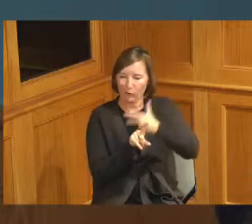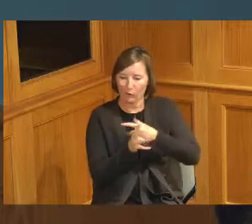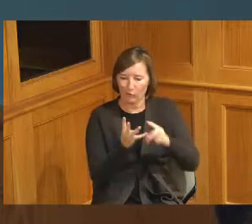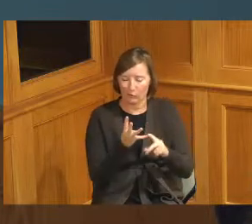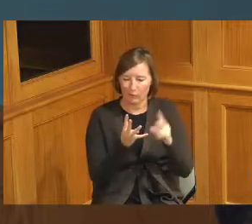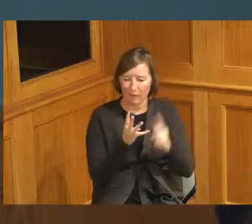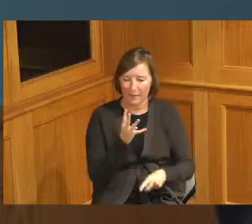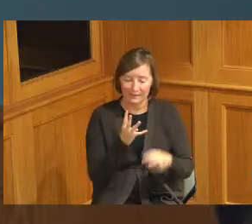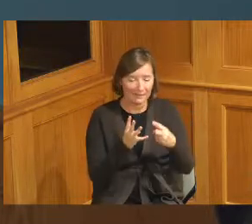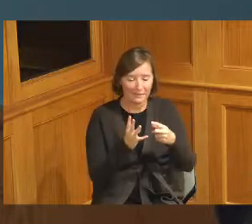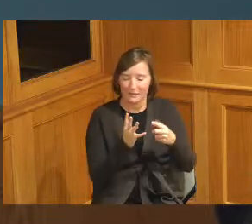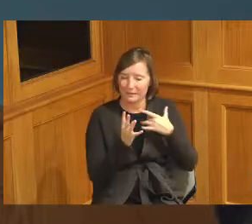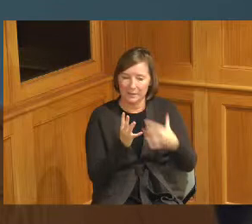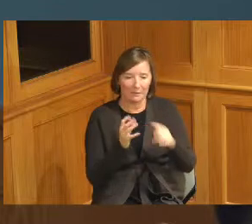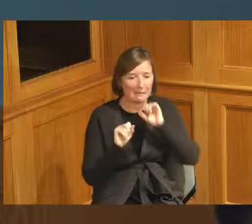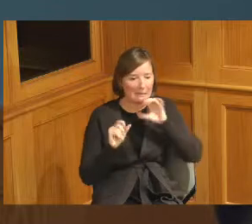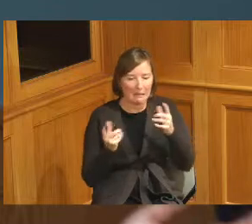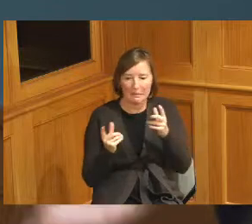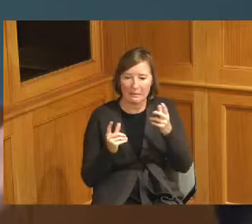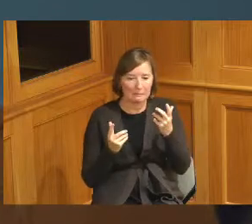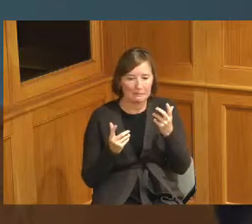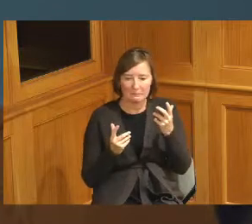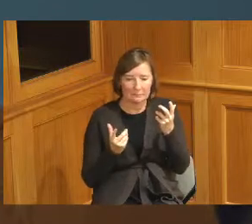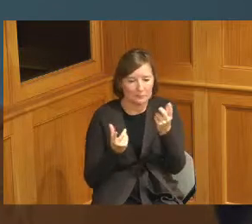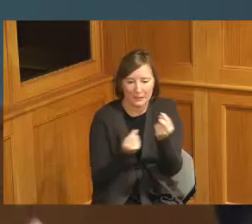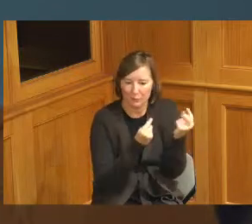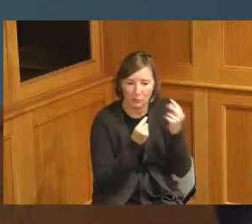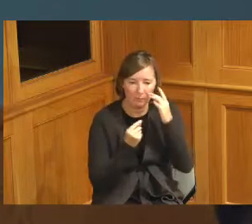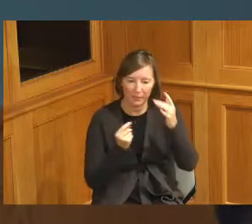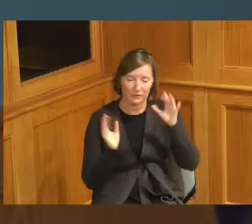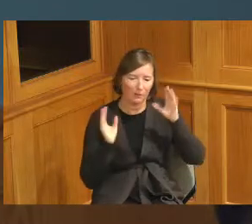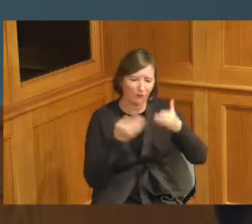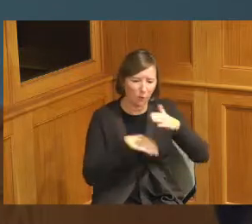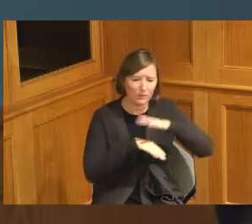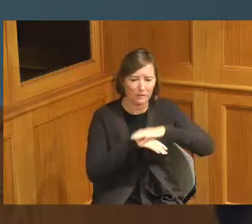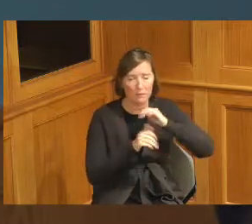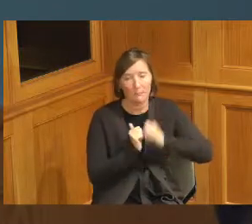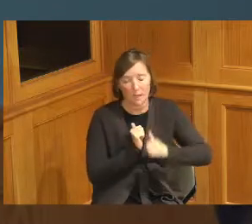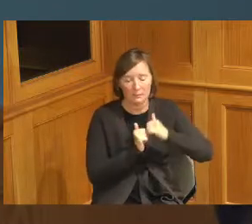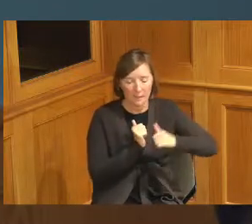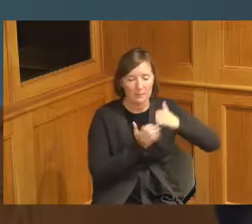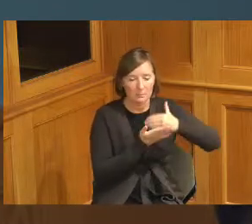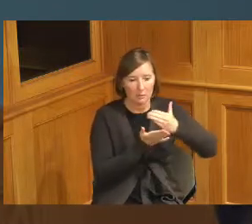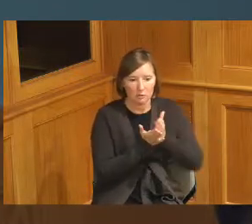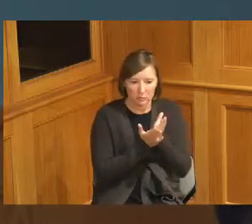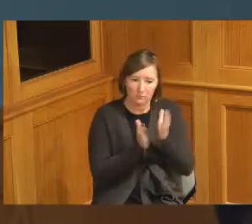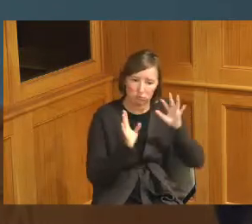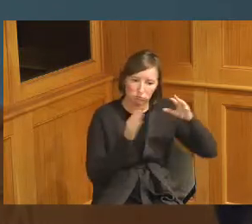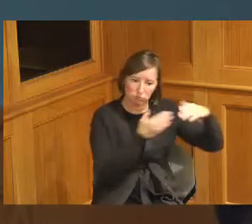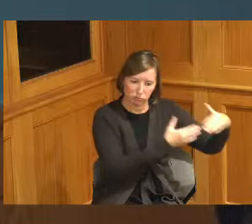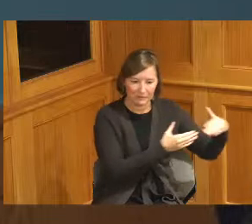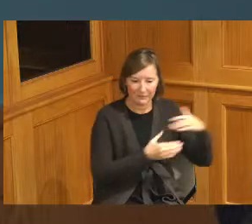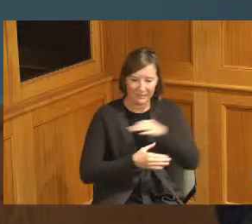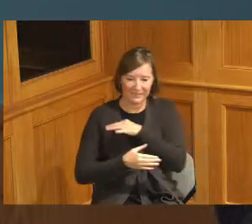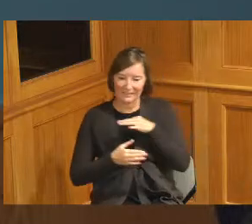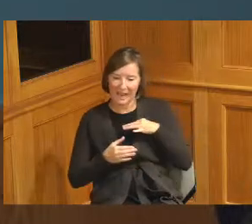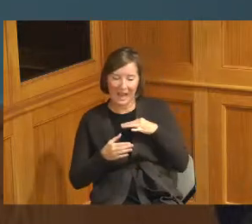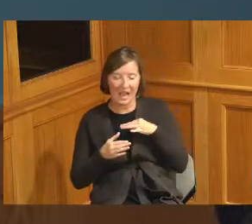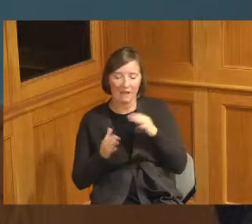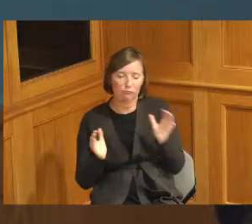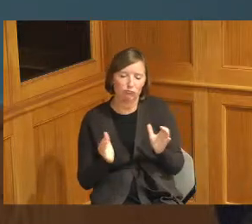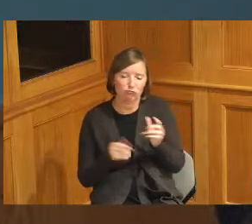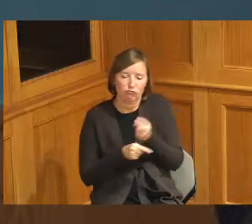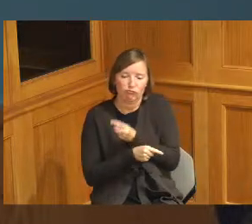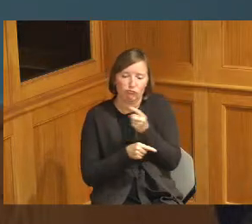we can't really hardly get nothing done because we're doing budgeting, and, we don't have the largest staff, around. So